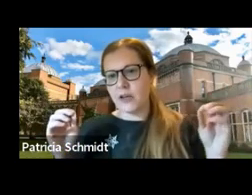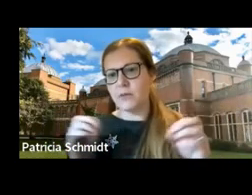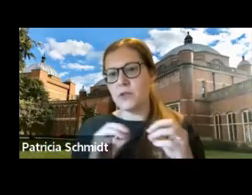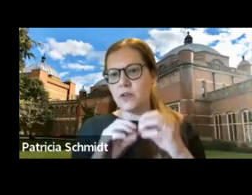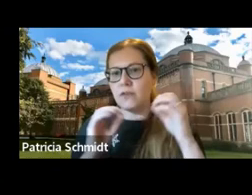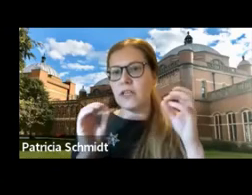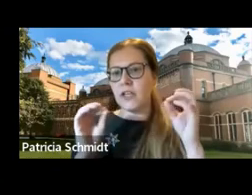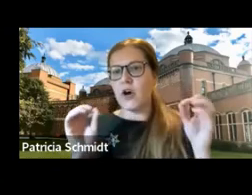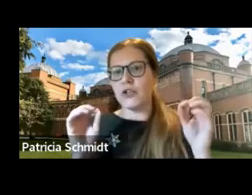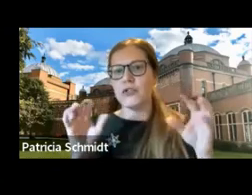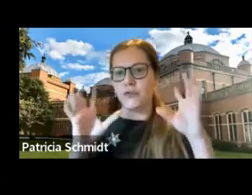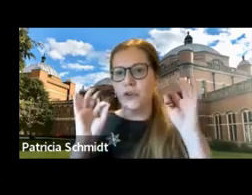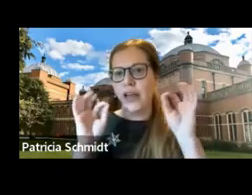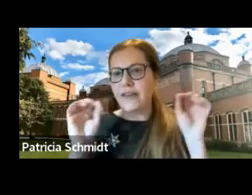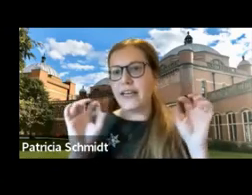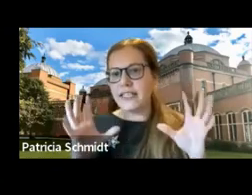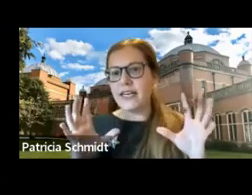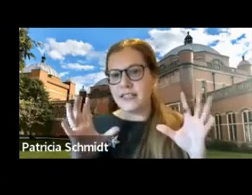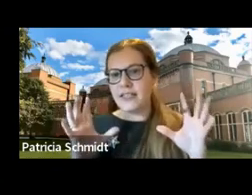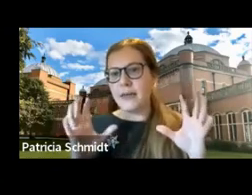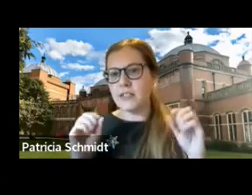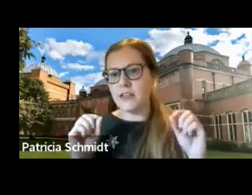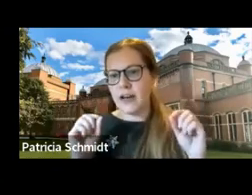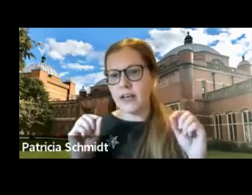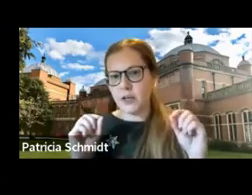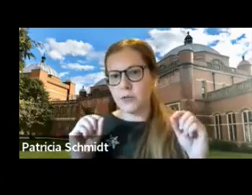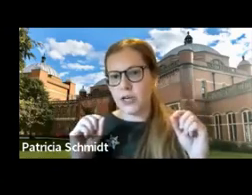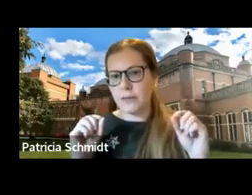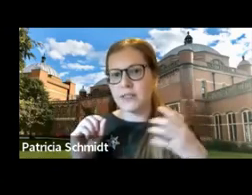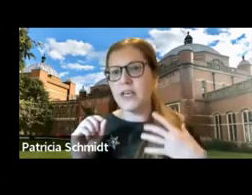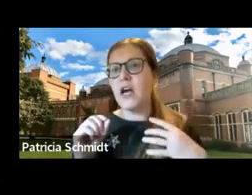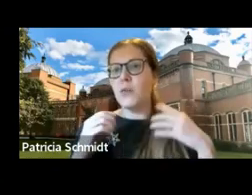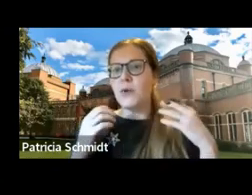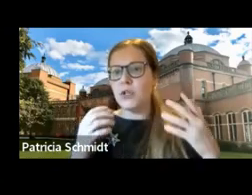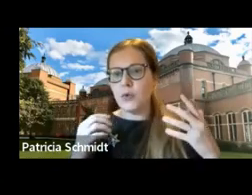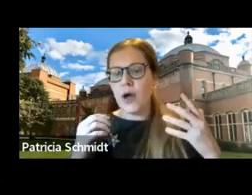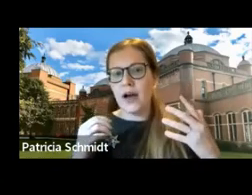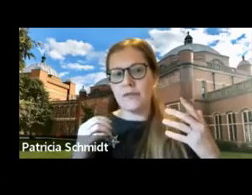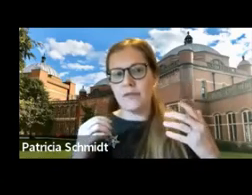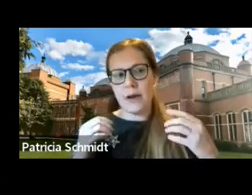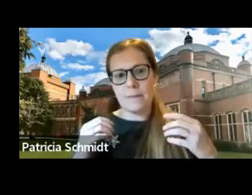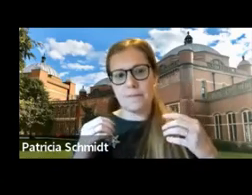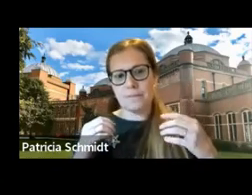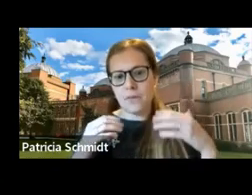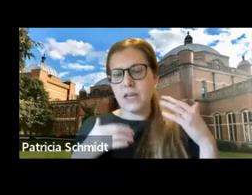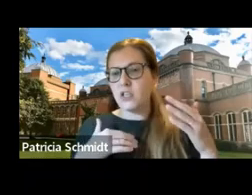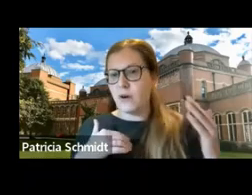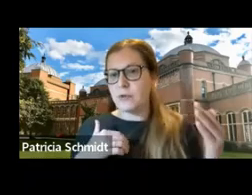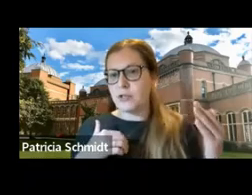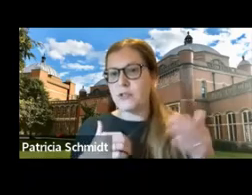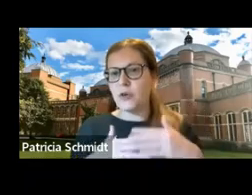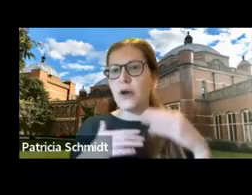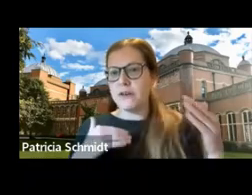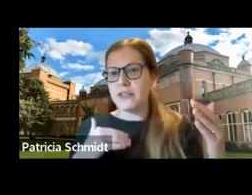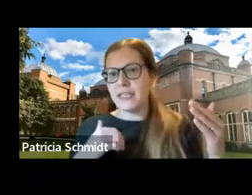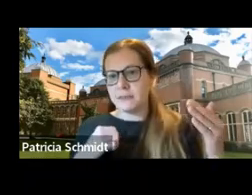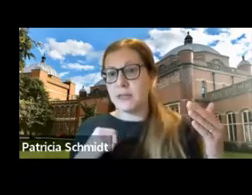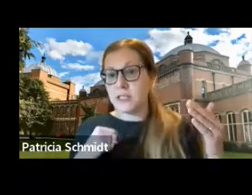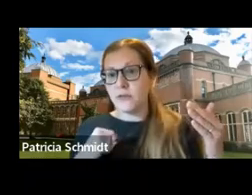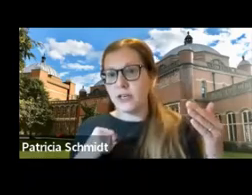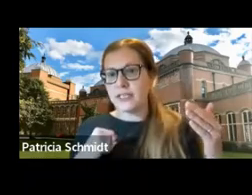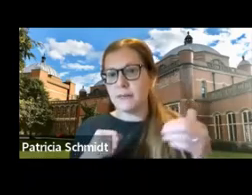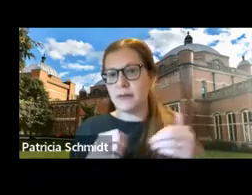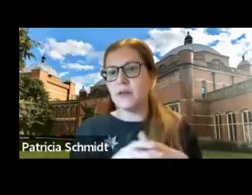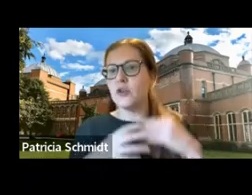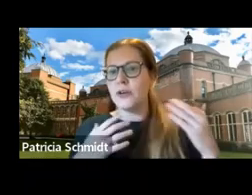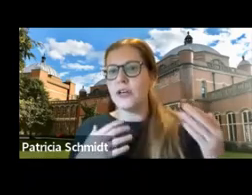extreme vacuum. So they're really conscious of not having any dust come into the vacuum chambers. We do have interruptions. So every